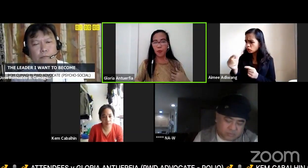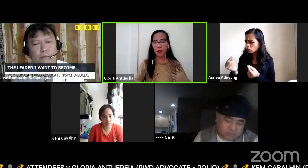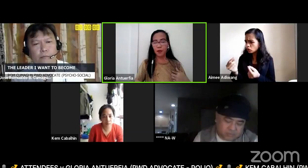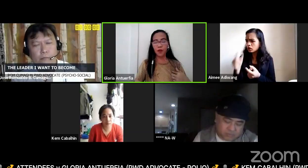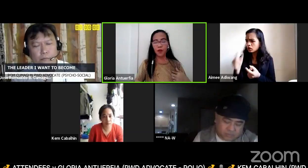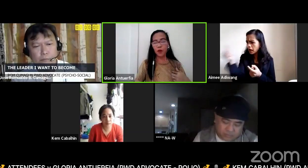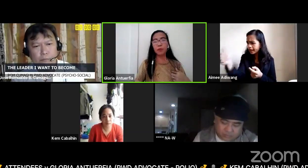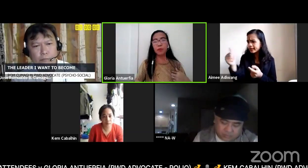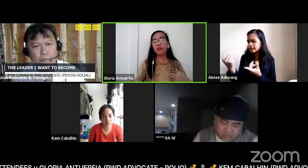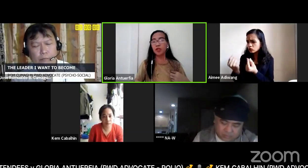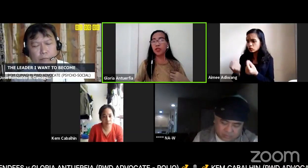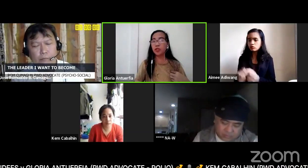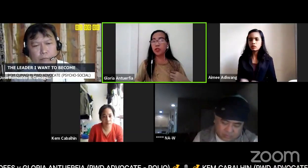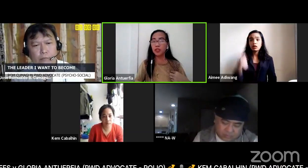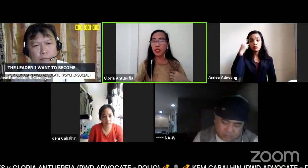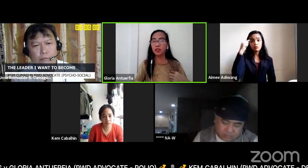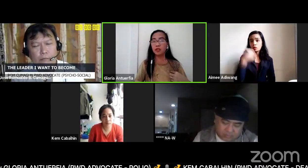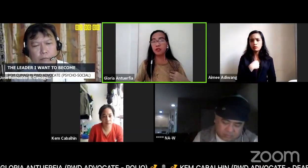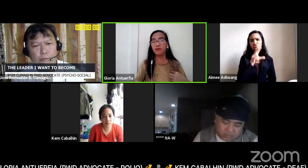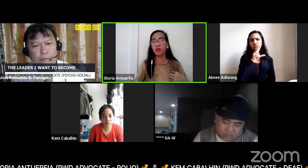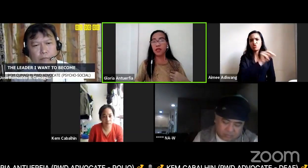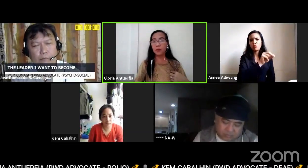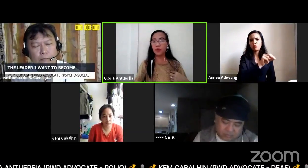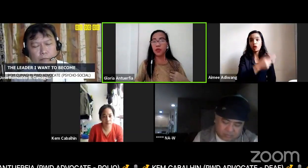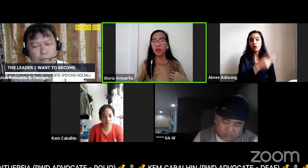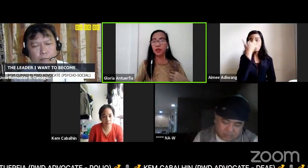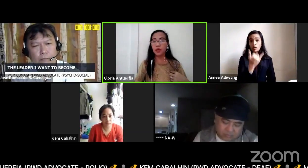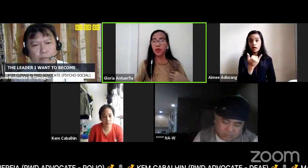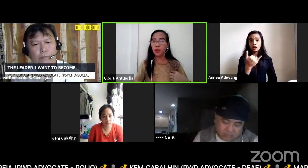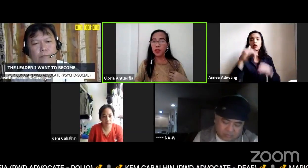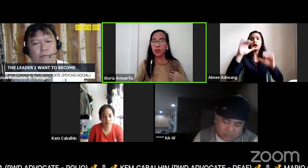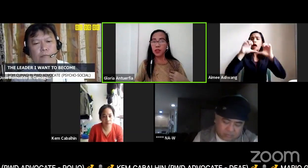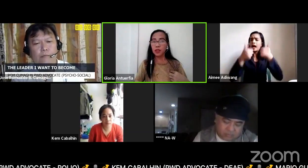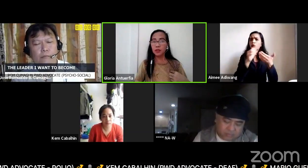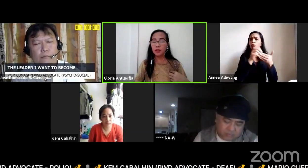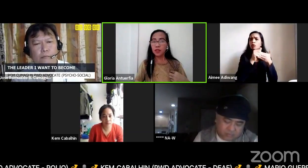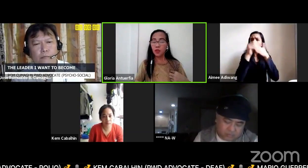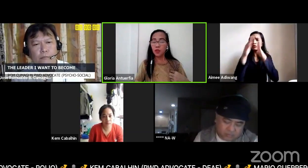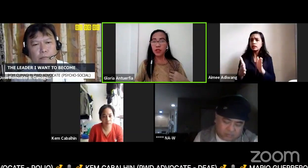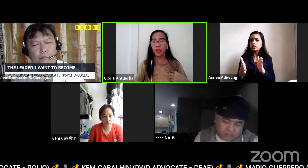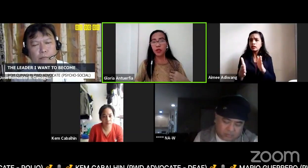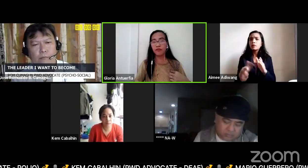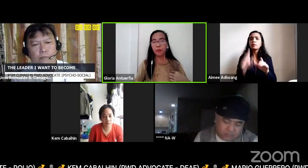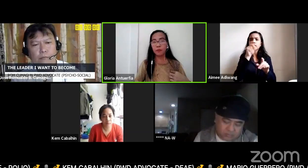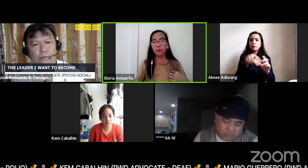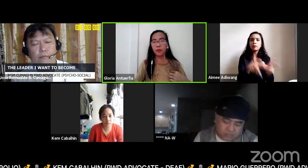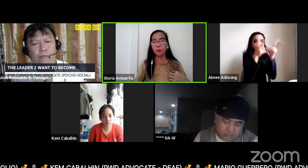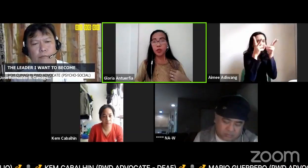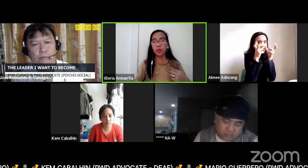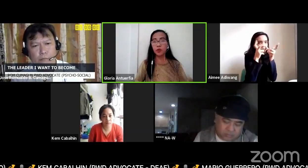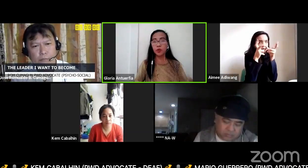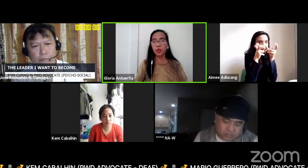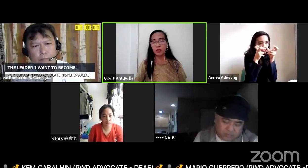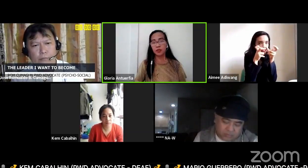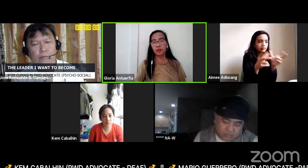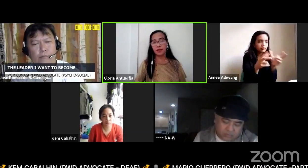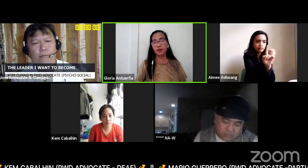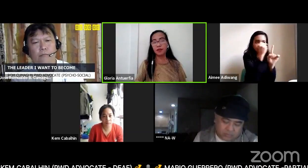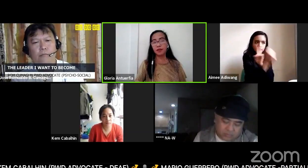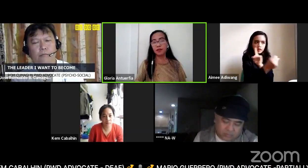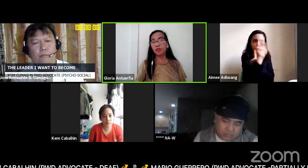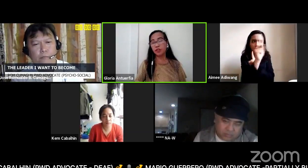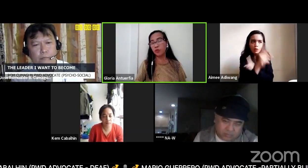no. No, because a good leader, you should be sensitive enough to the situation of the